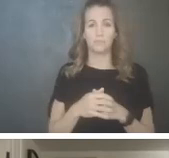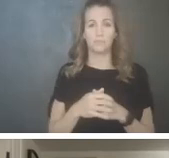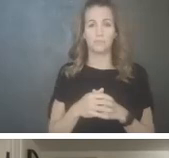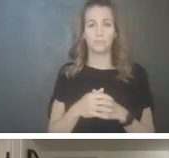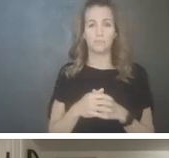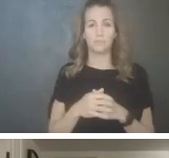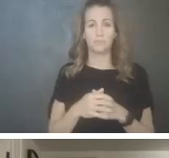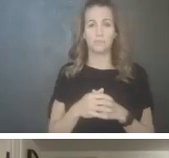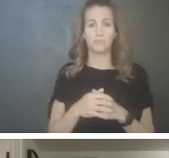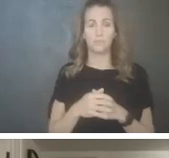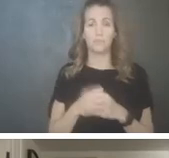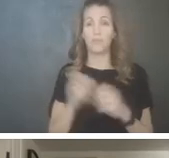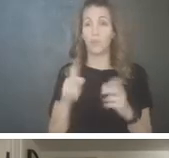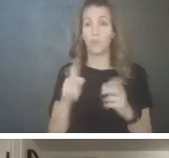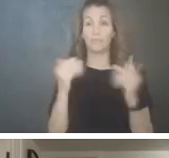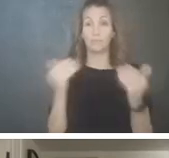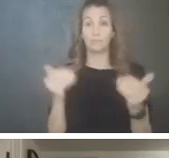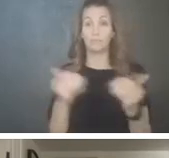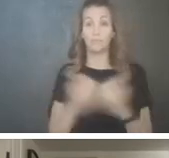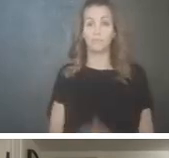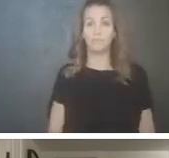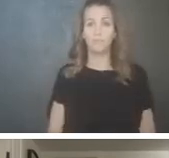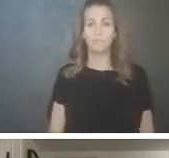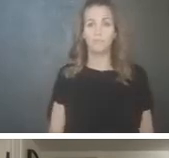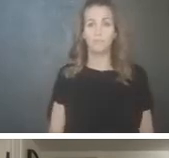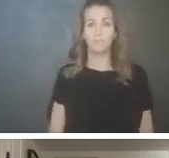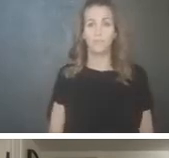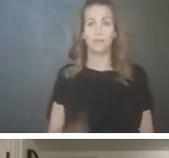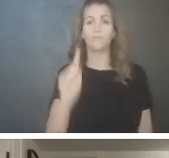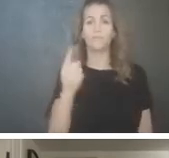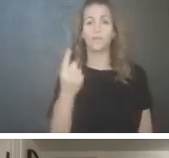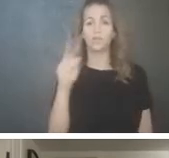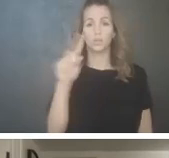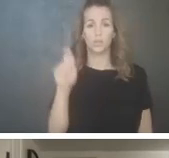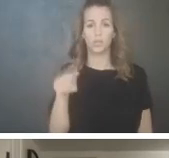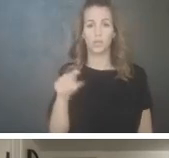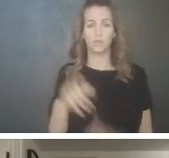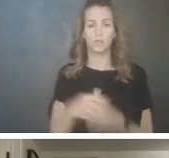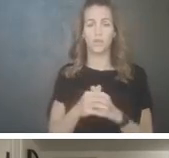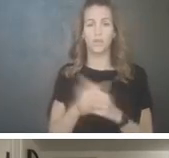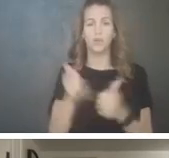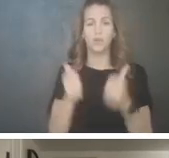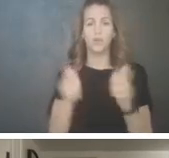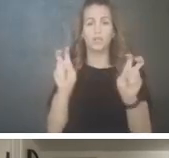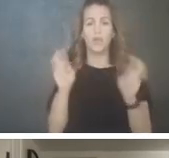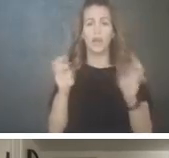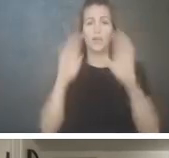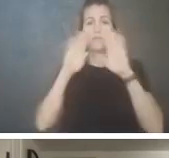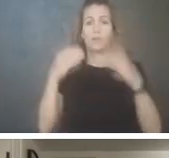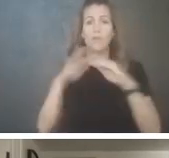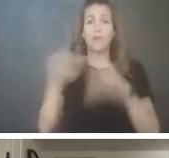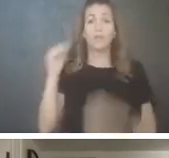it as you may, but here we go. Okay, first question. Which WIOA title focuses on adult